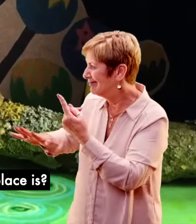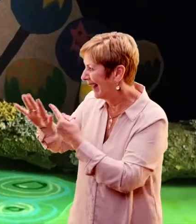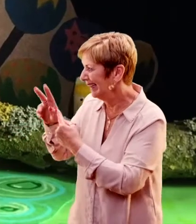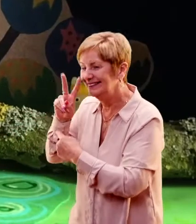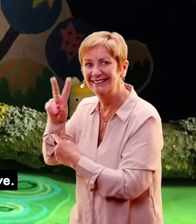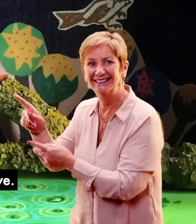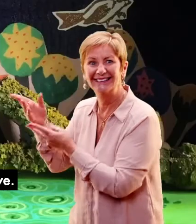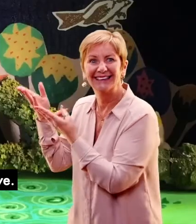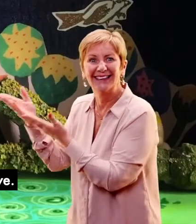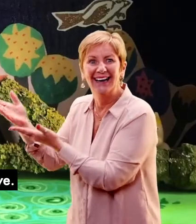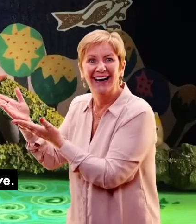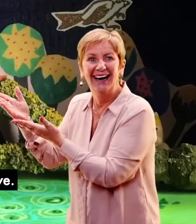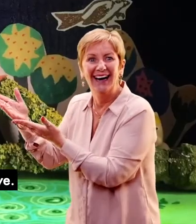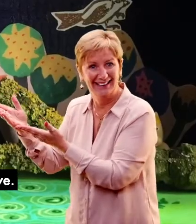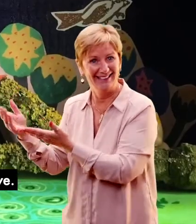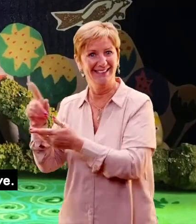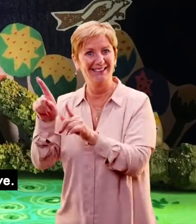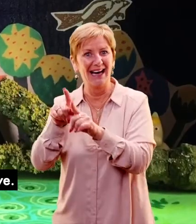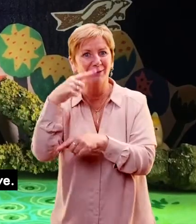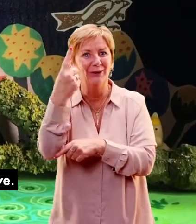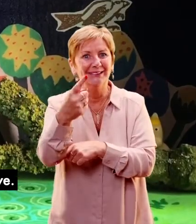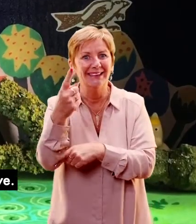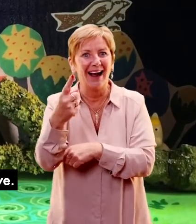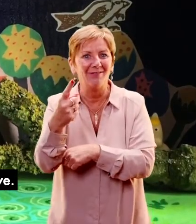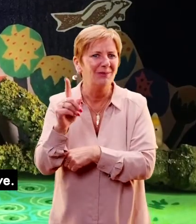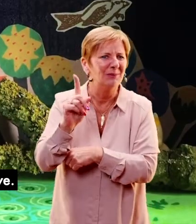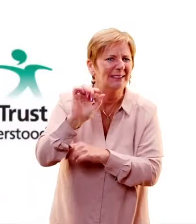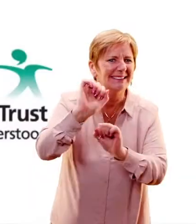is. Have fun making. Bye bye.